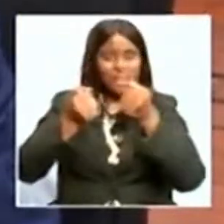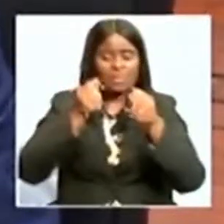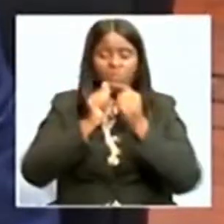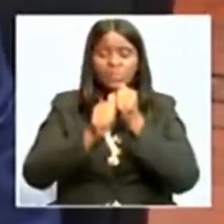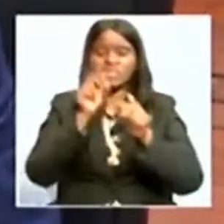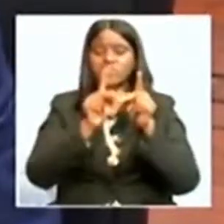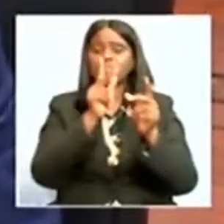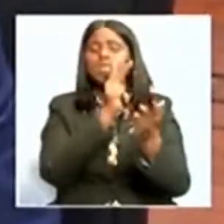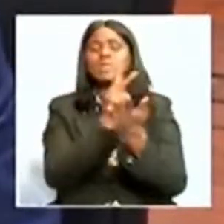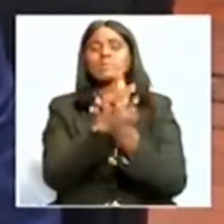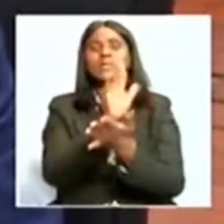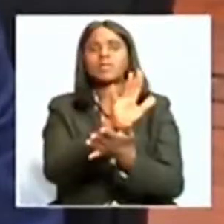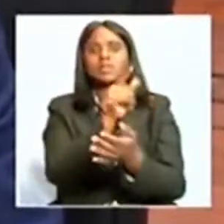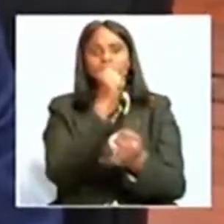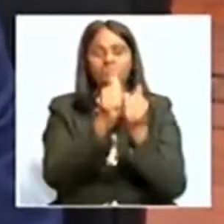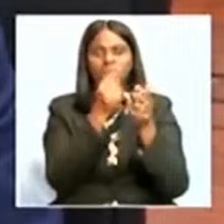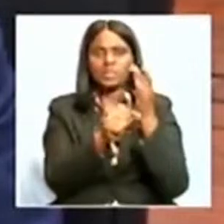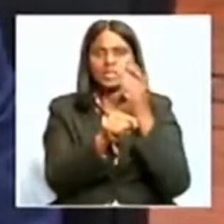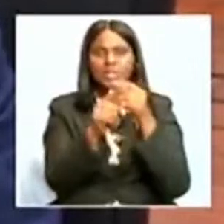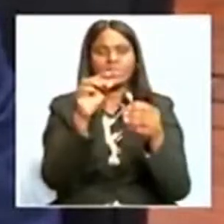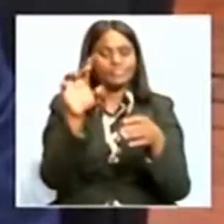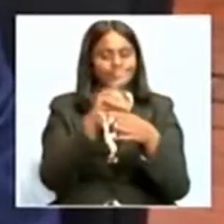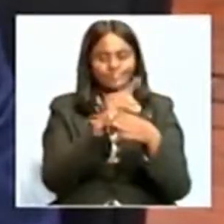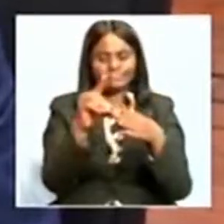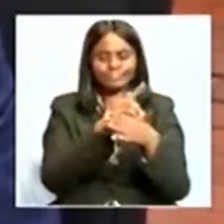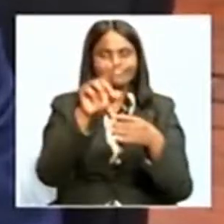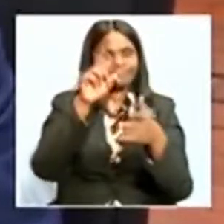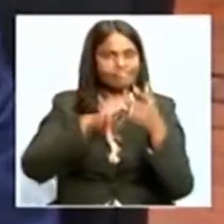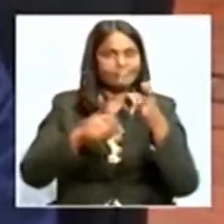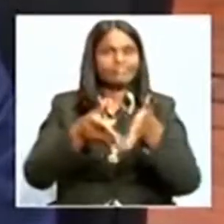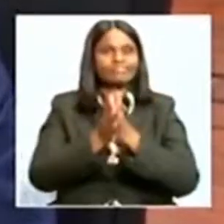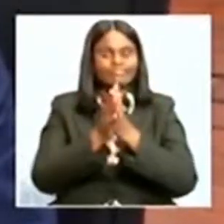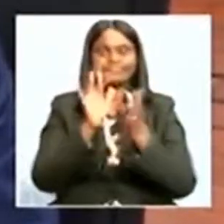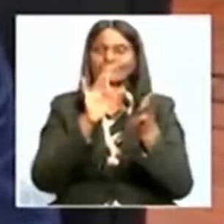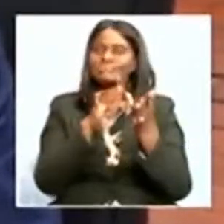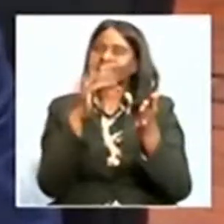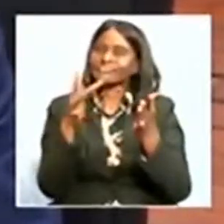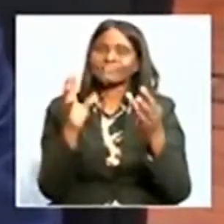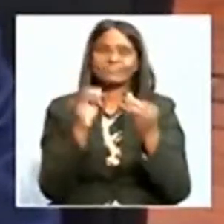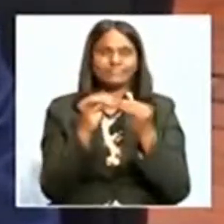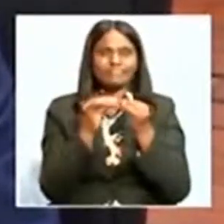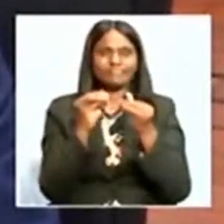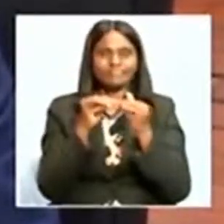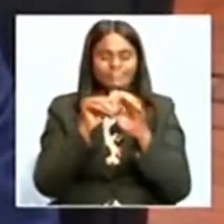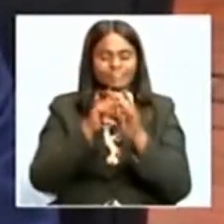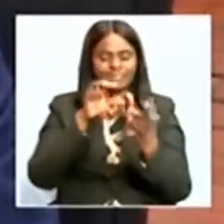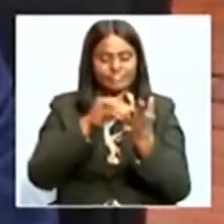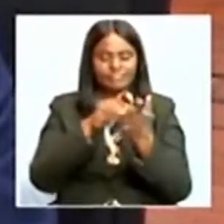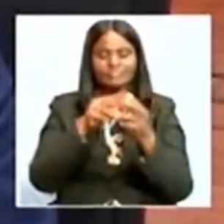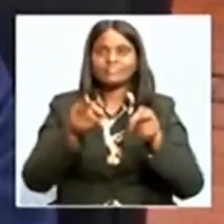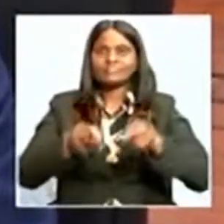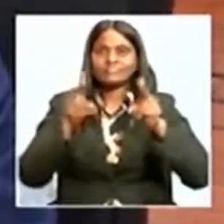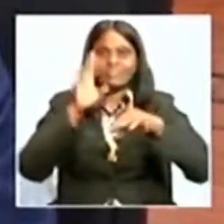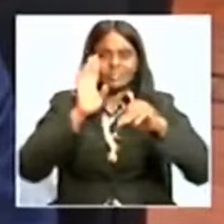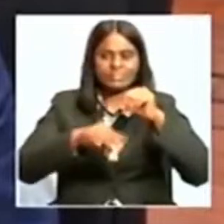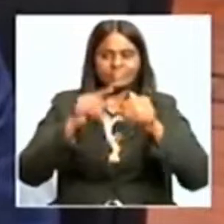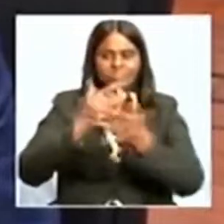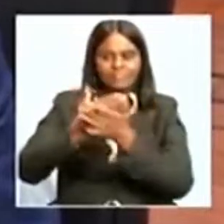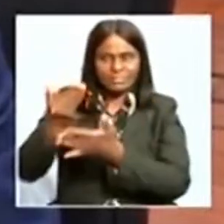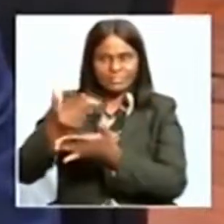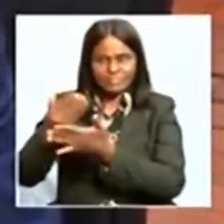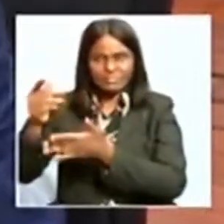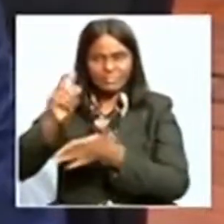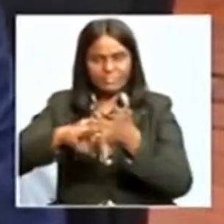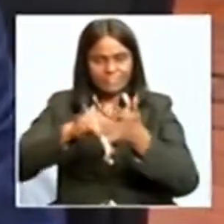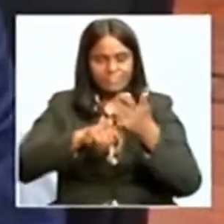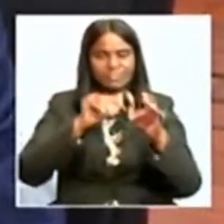are stuck there because of the duty that is being asked for. It's in most cases higher than the price, the purchase price